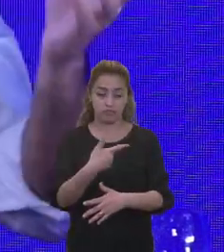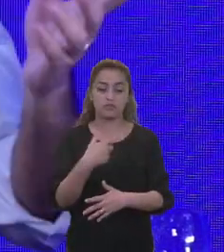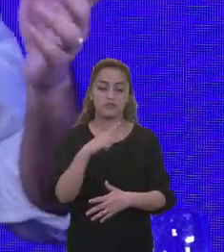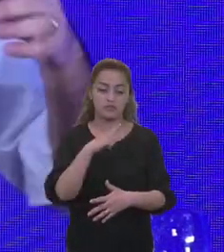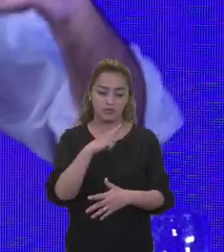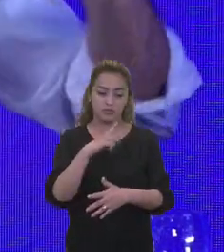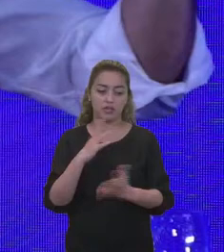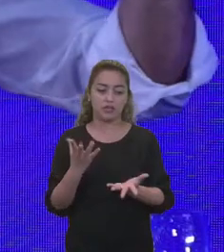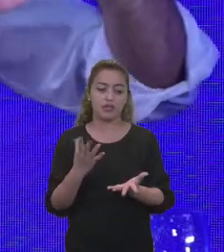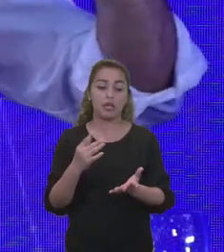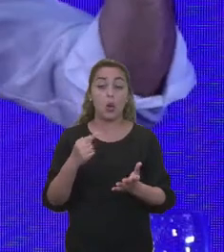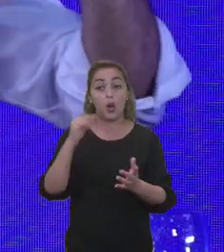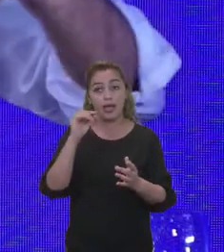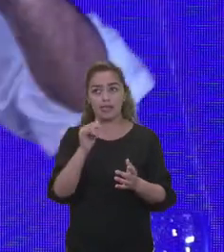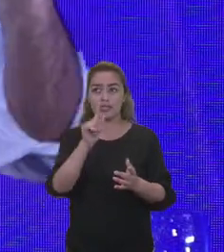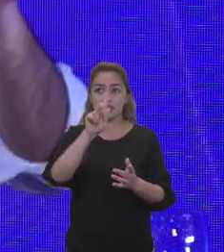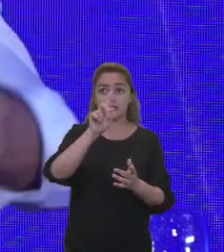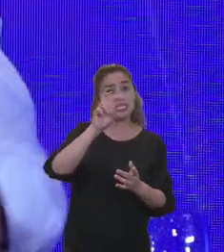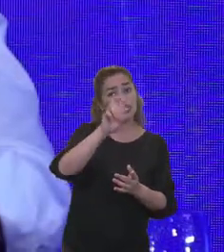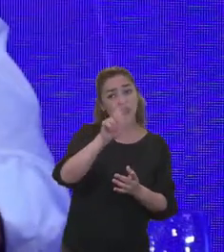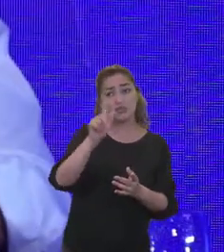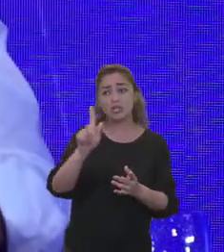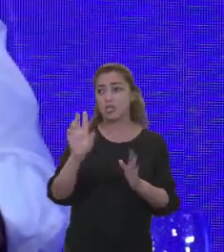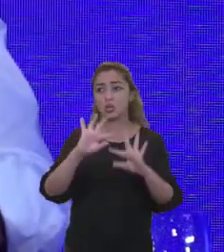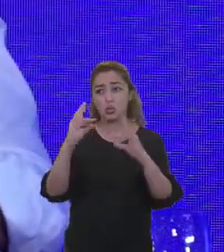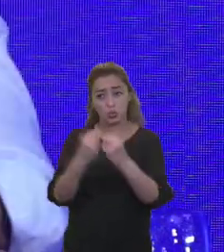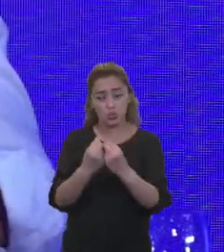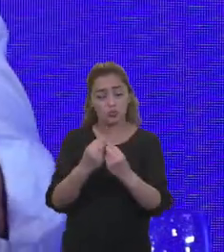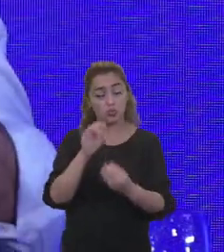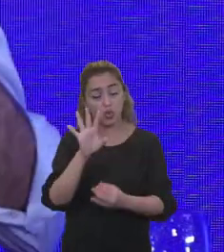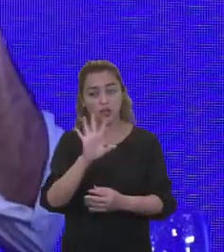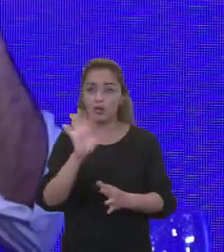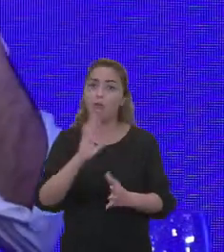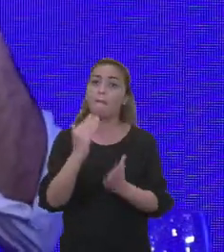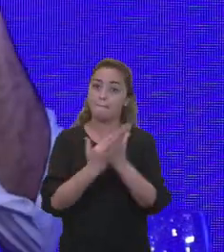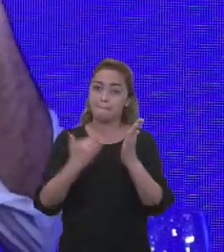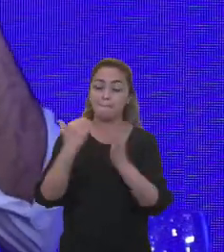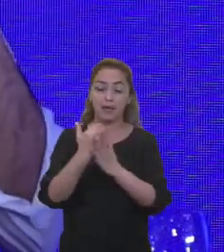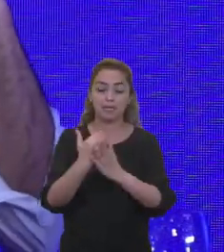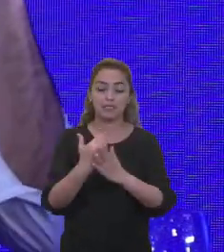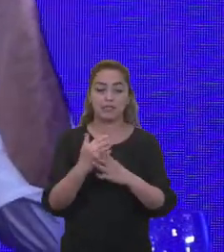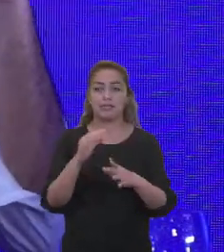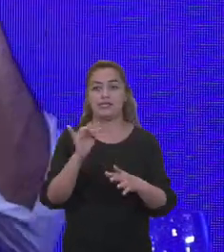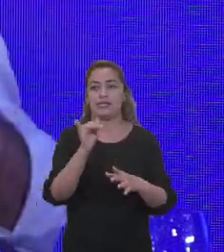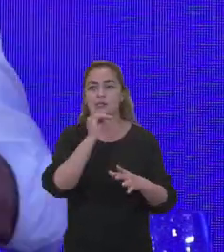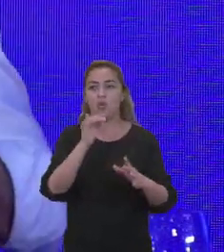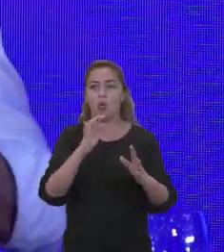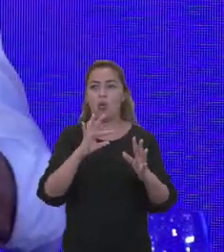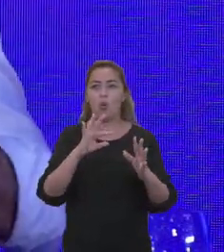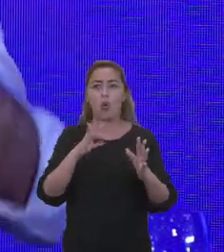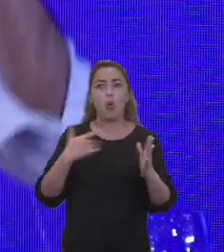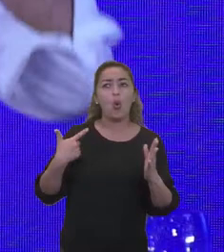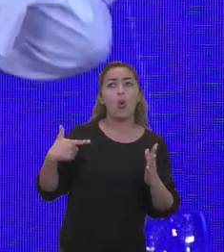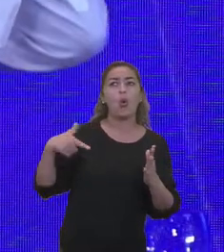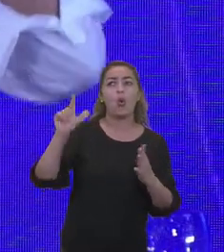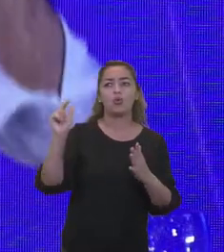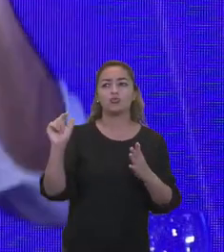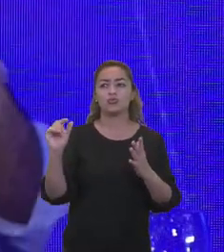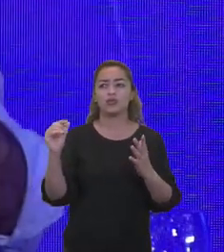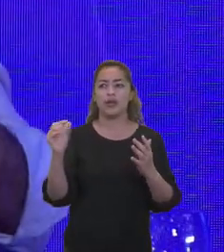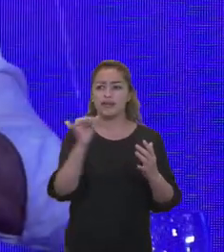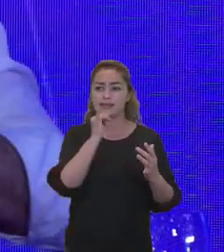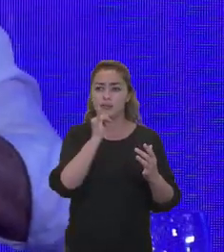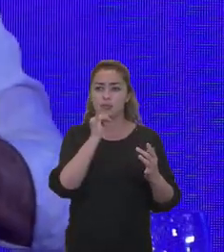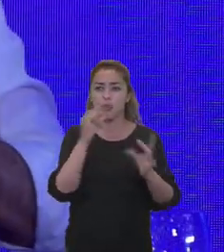is 5G. Okay, starting point, technology is up, and so on. And then after, with the ecosystem,